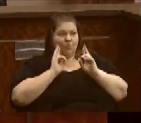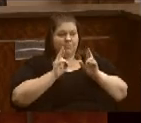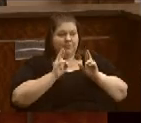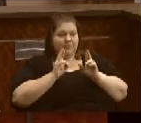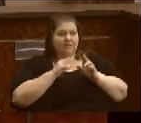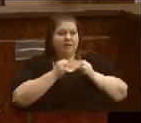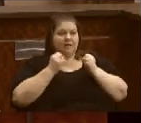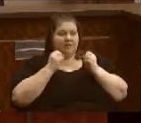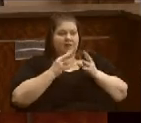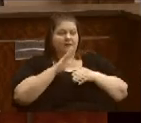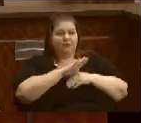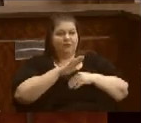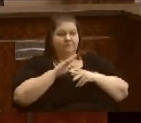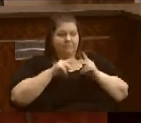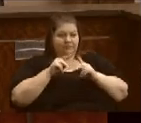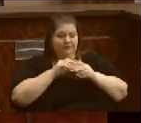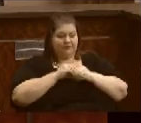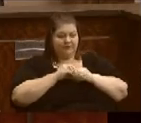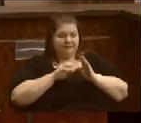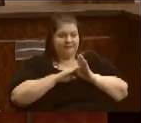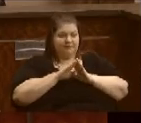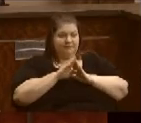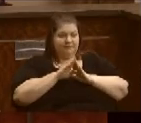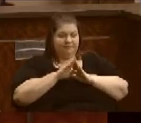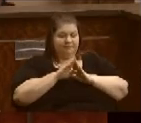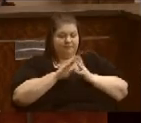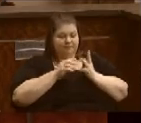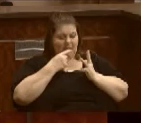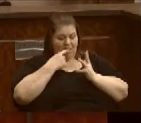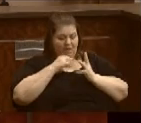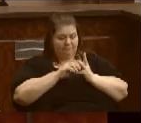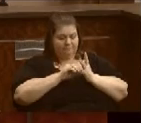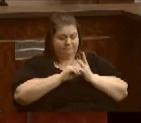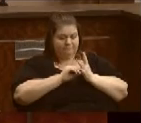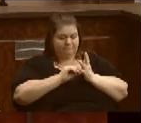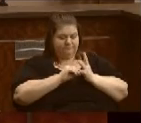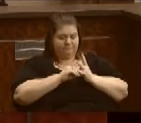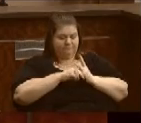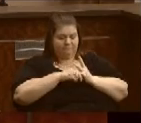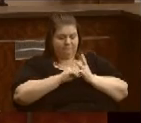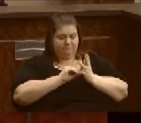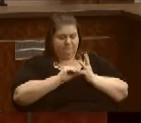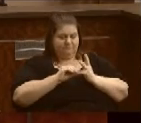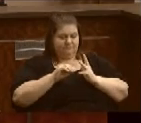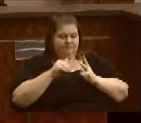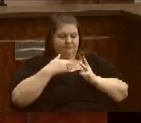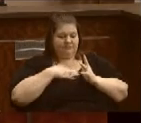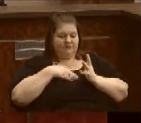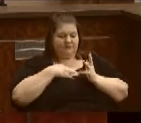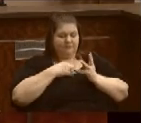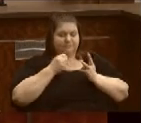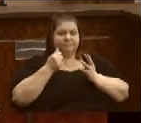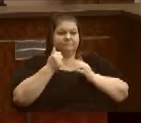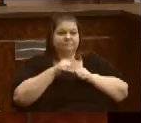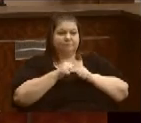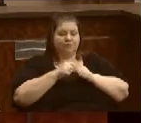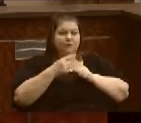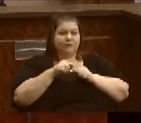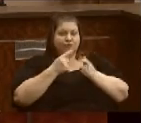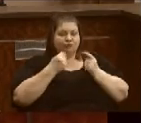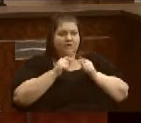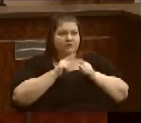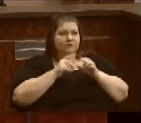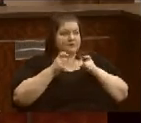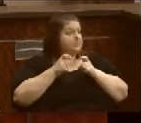lot of your people in that development, and this may be a little premature, but nevertheless, I want you to be mindful of the fact that we're trying to deal with